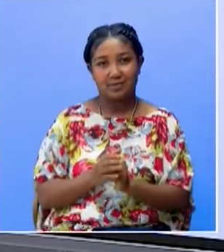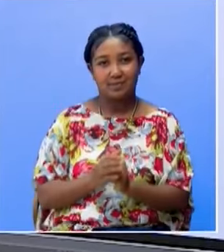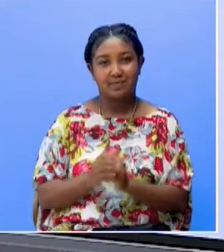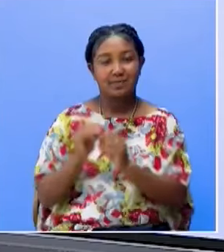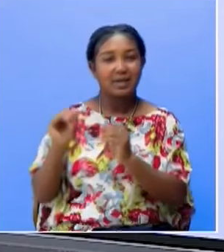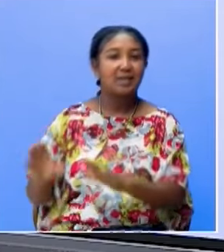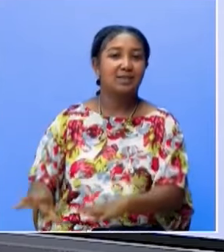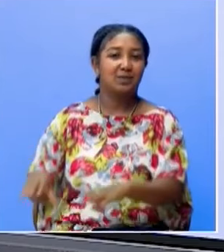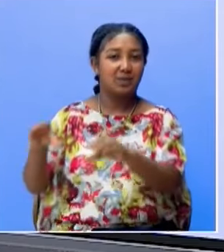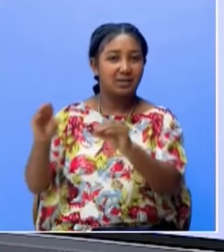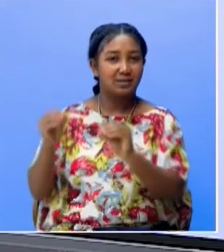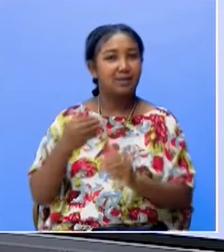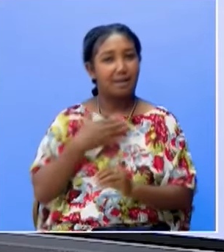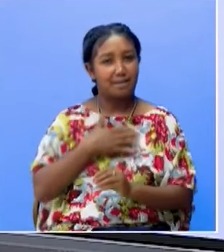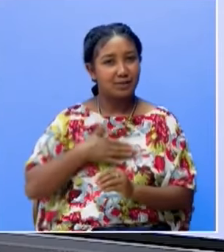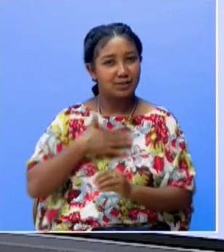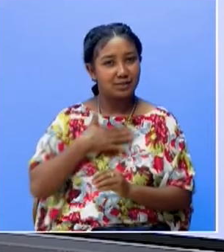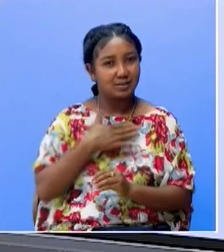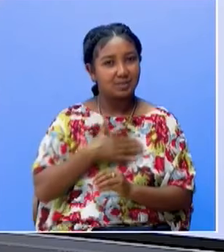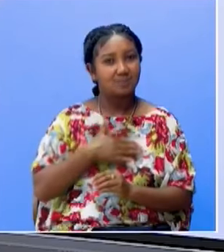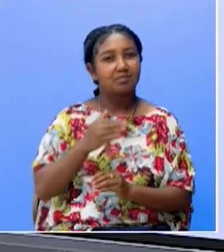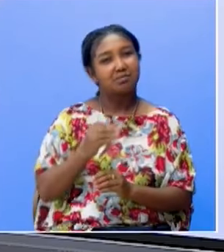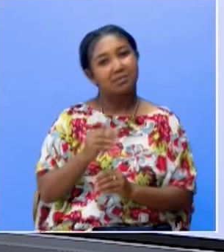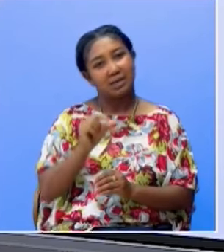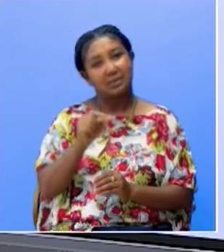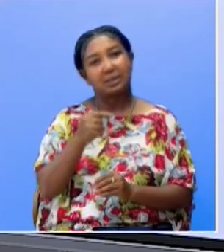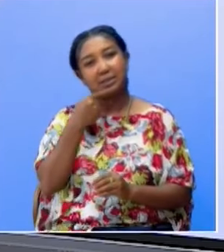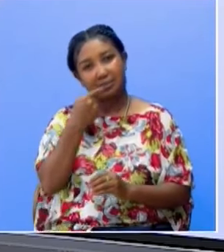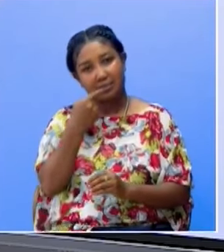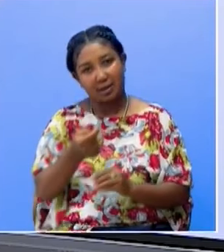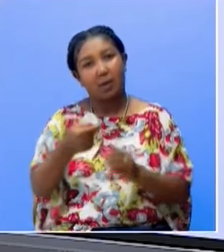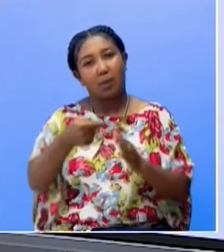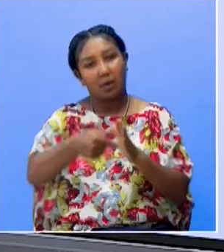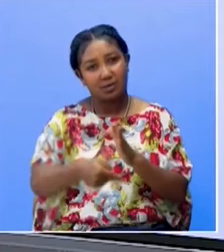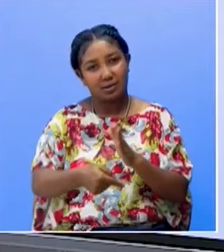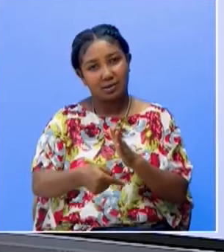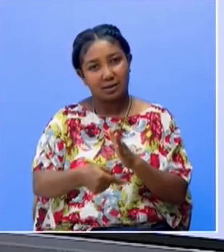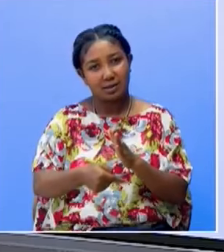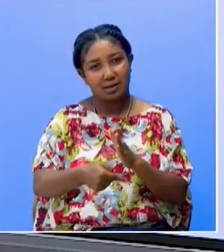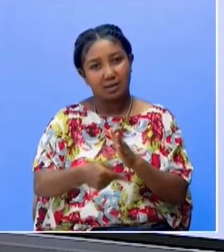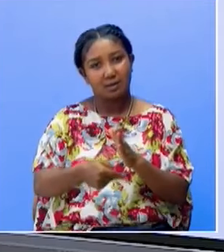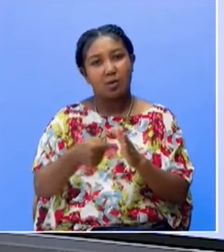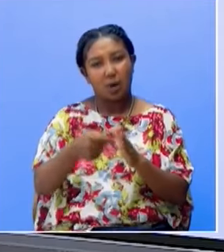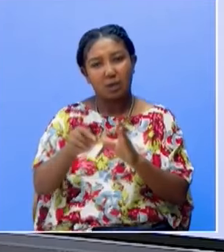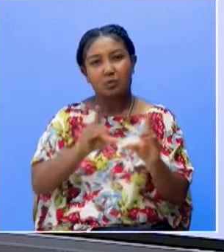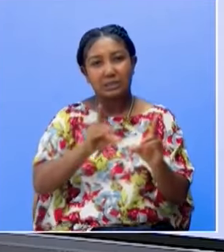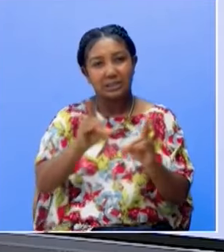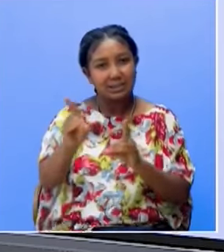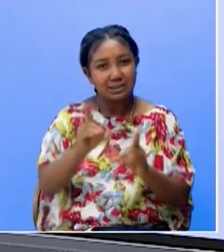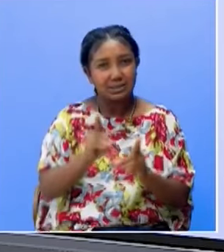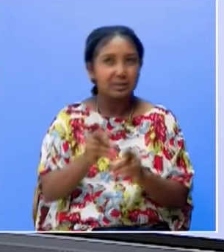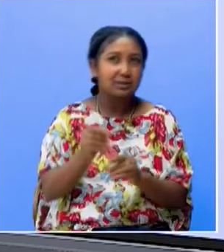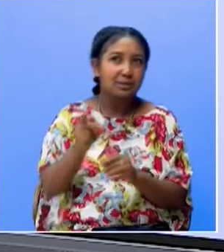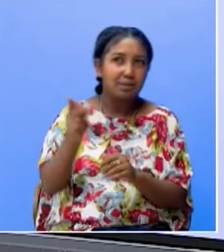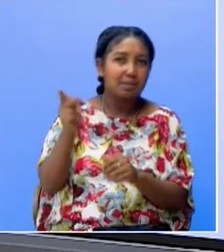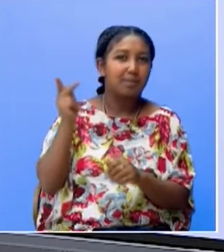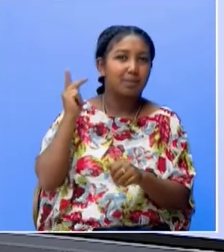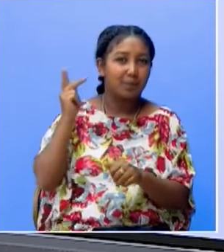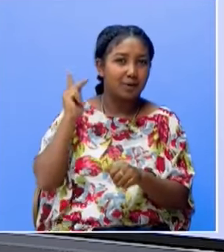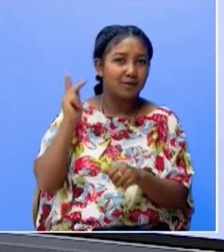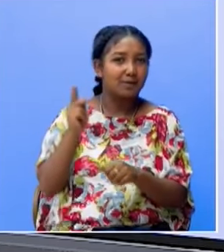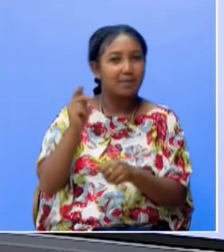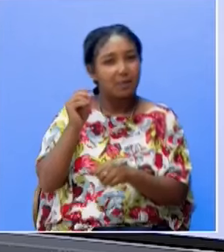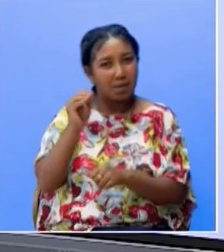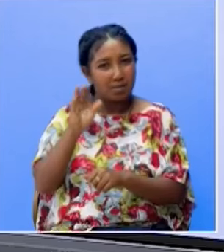Students, please, let's say something about what we did in the previous,